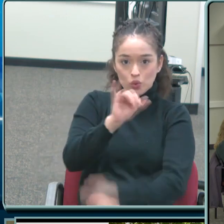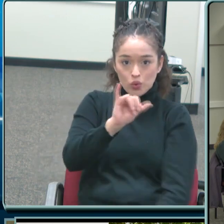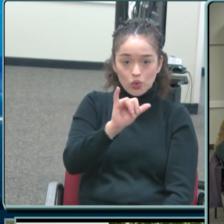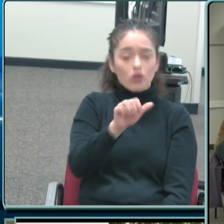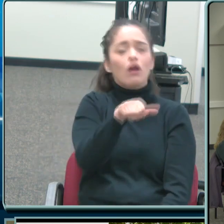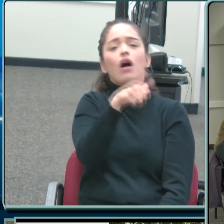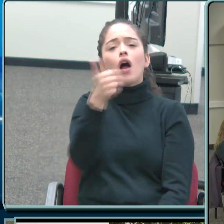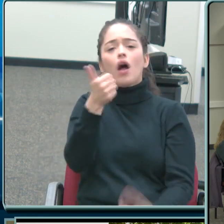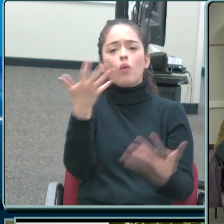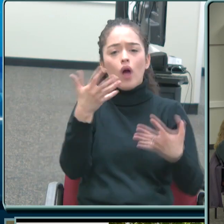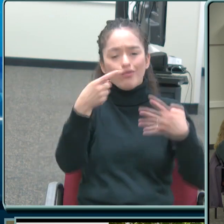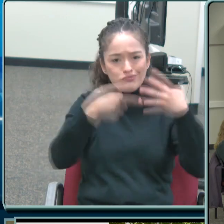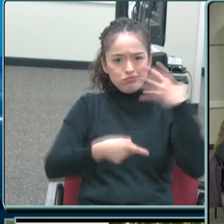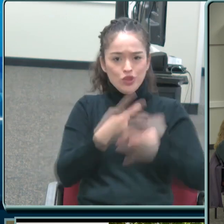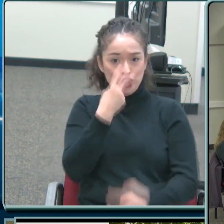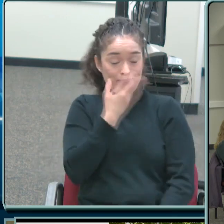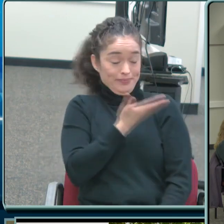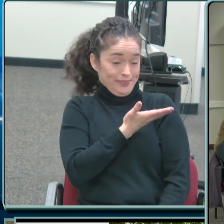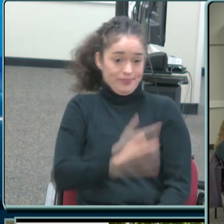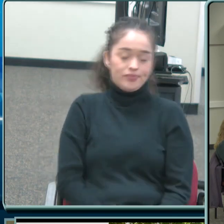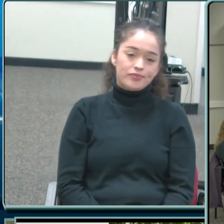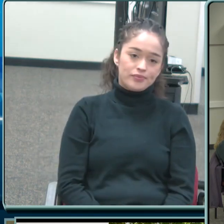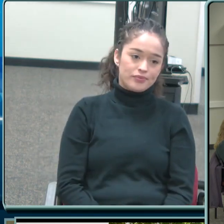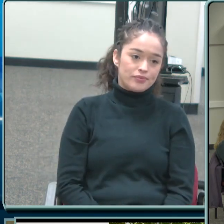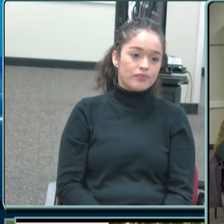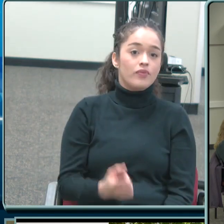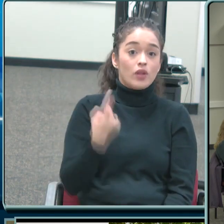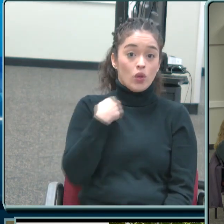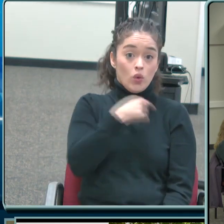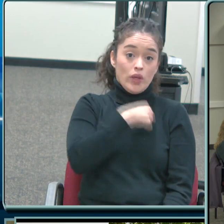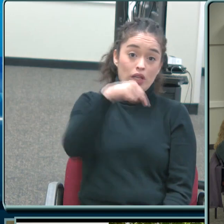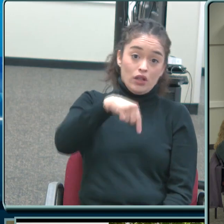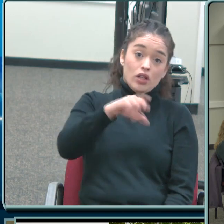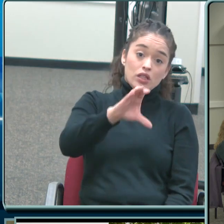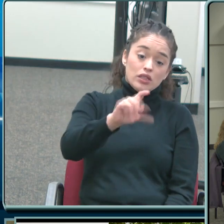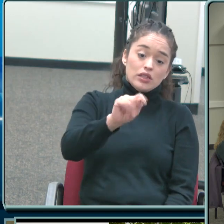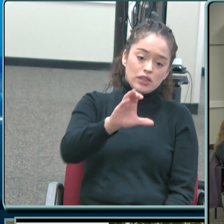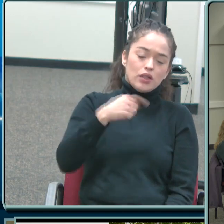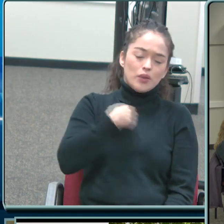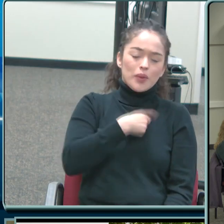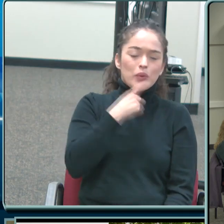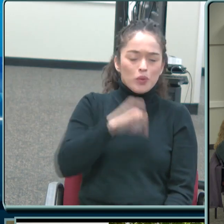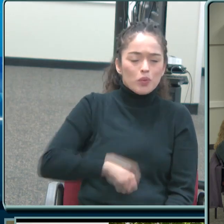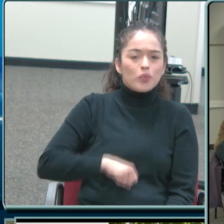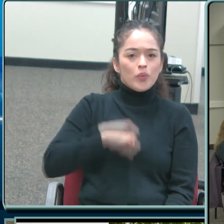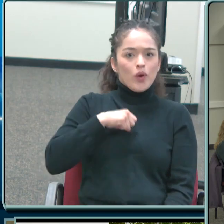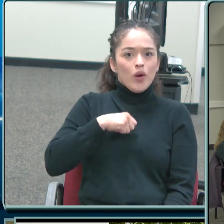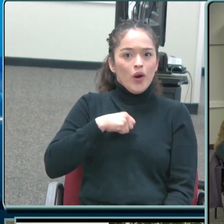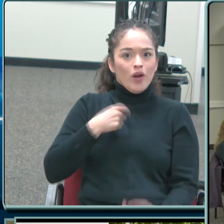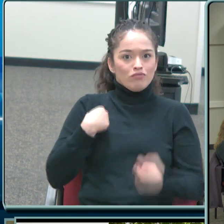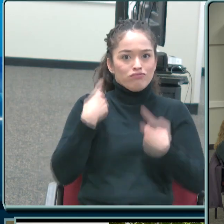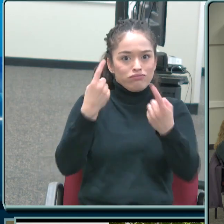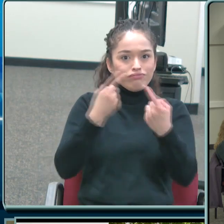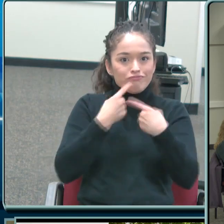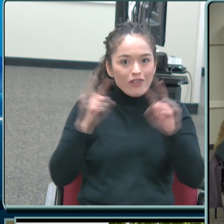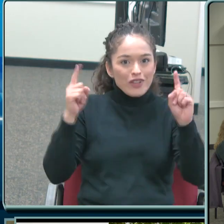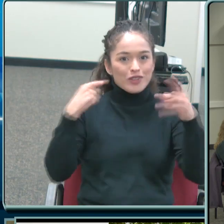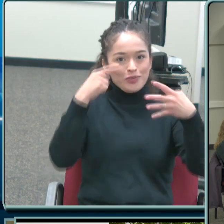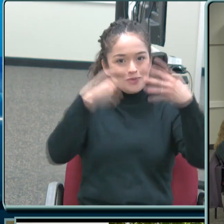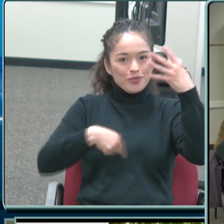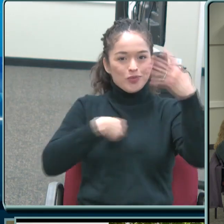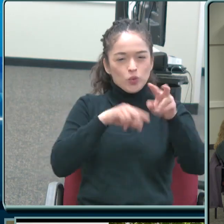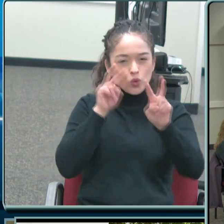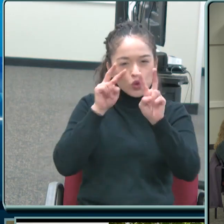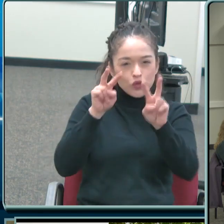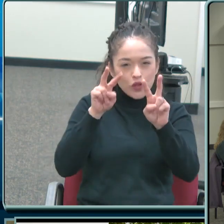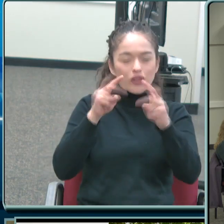notable accomplishments are listed on the slide. We at CTC are proud of our accomplishments thus far, and we look forward to